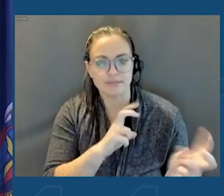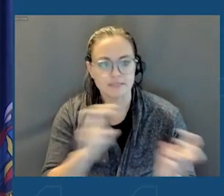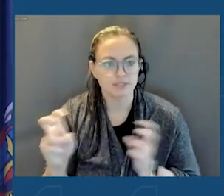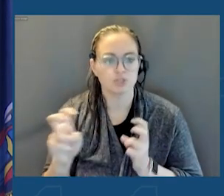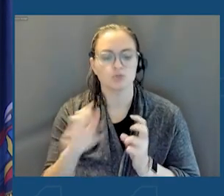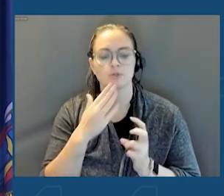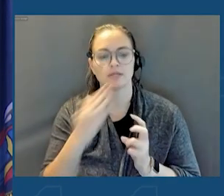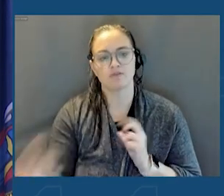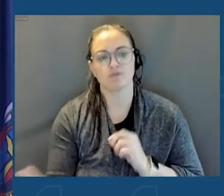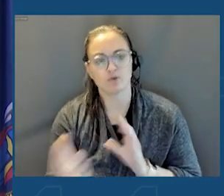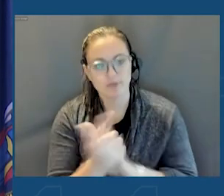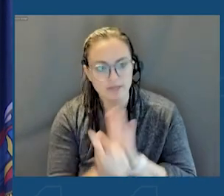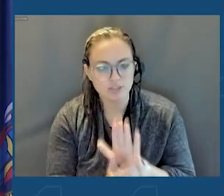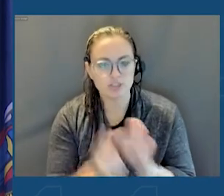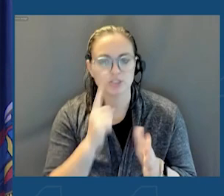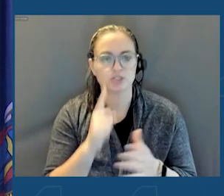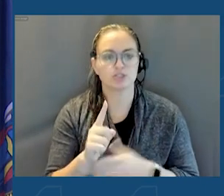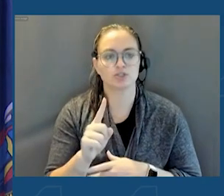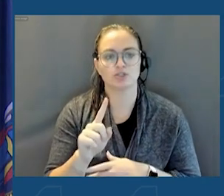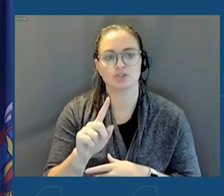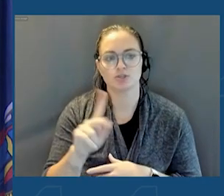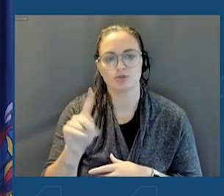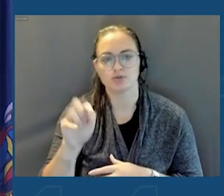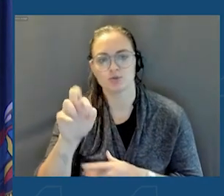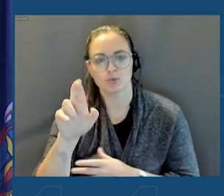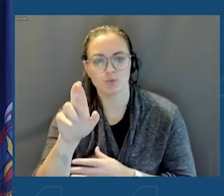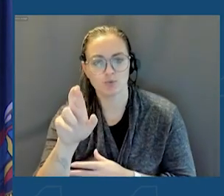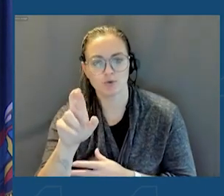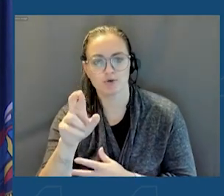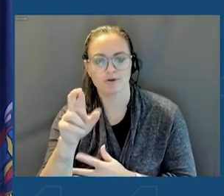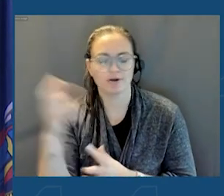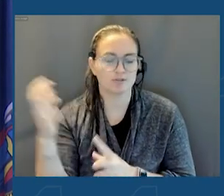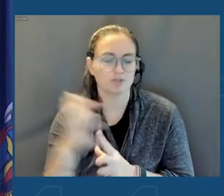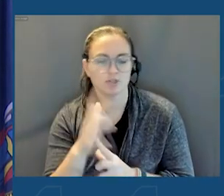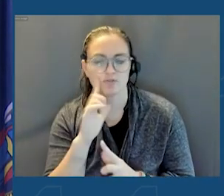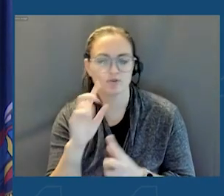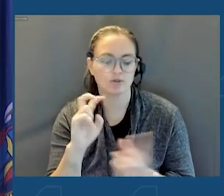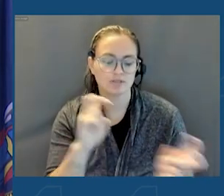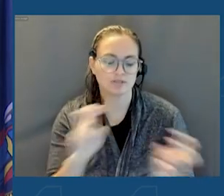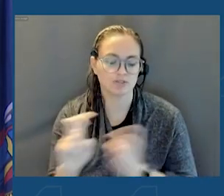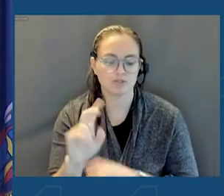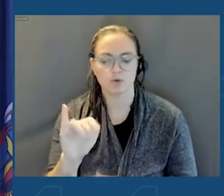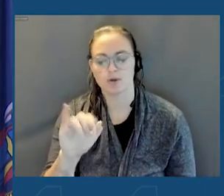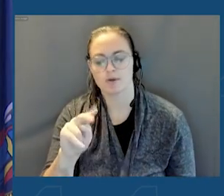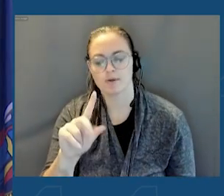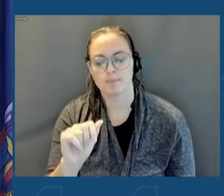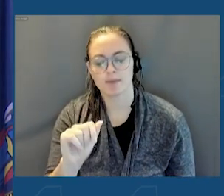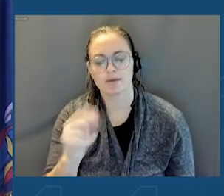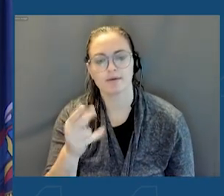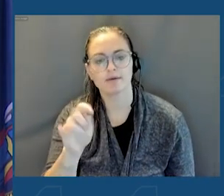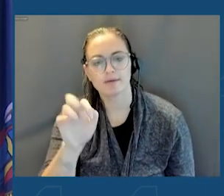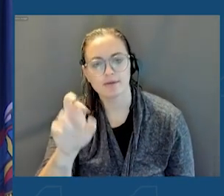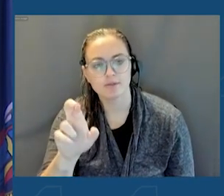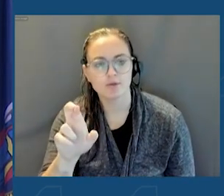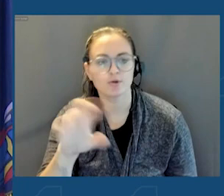Liz Kruger, our champion on this issue, Amanda Hiller, Department of Tax and Finance, the investigators on the ground,